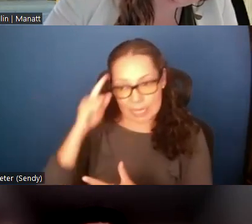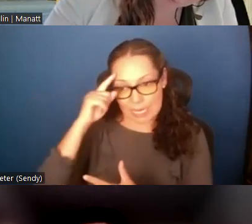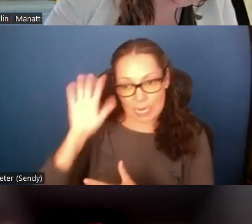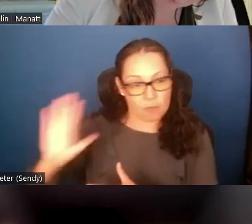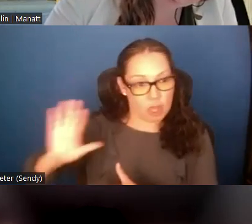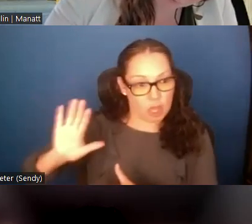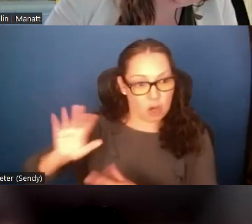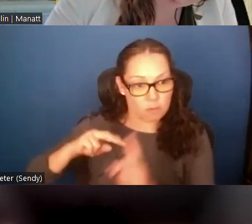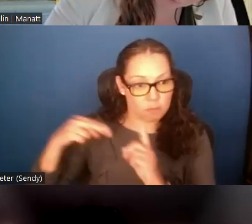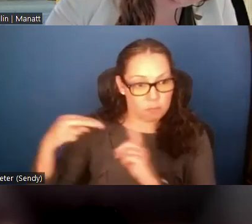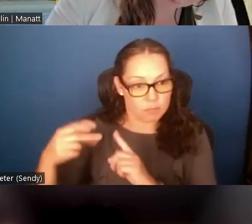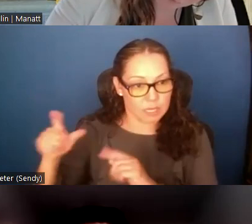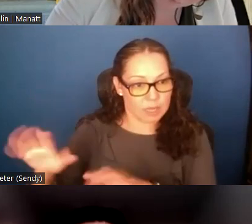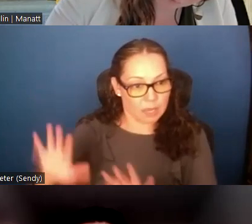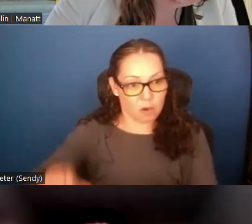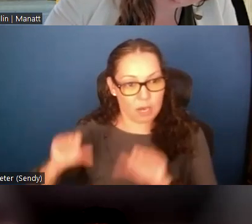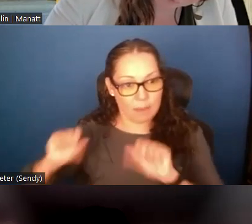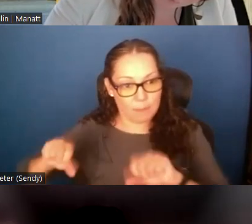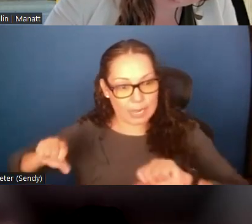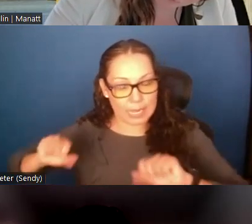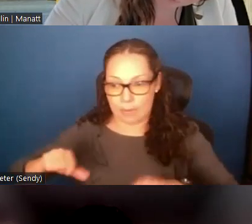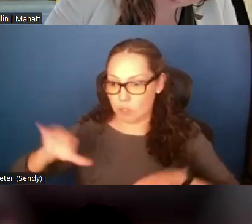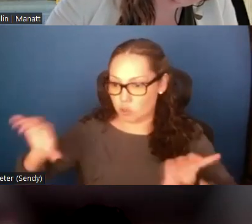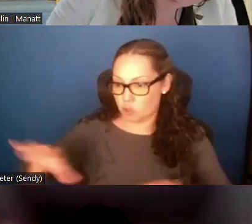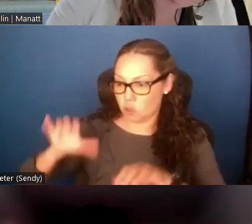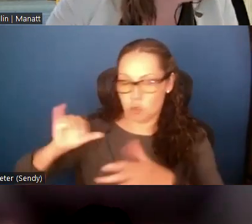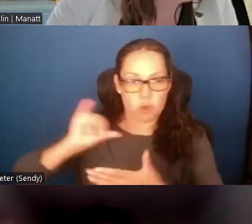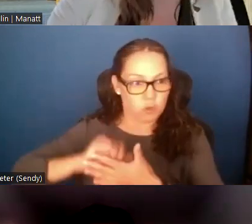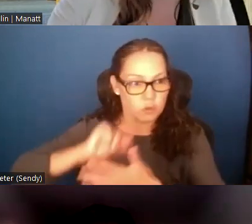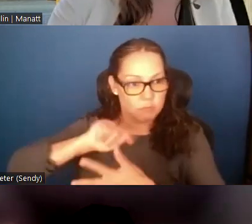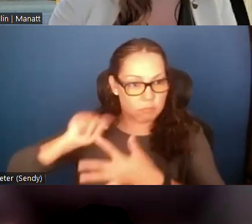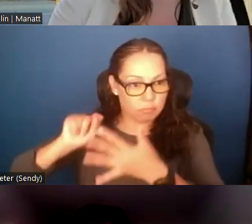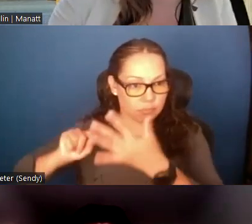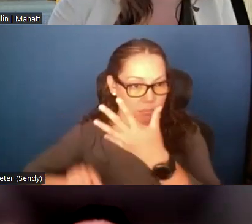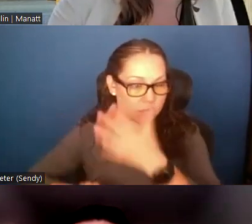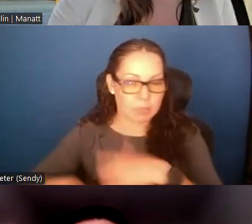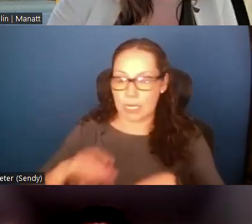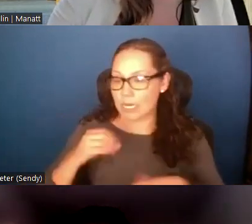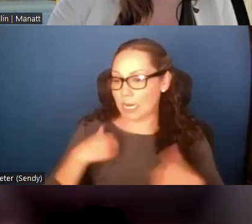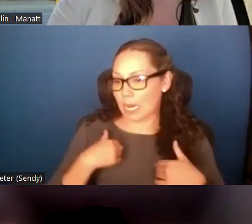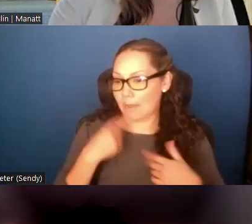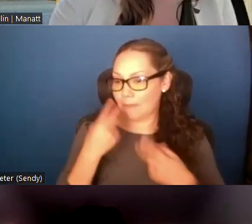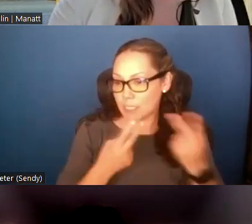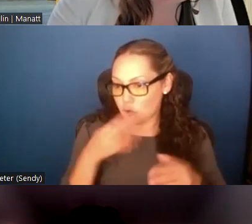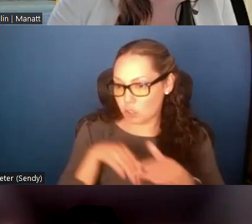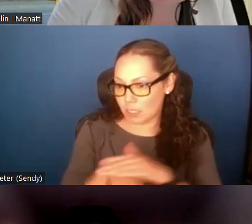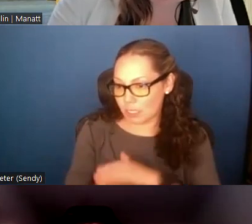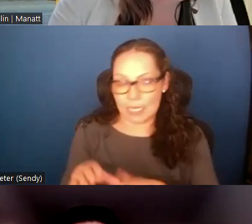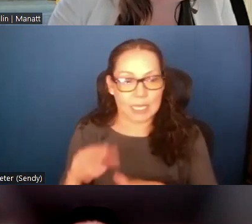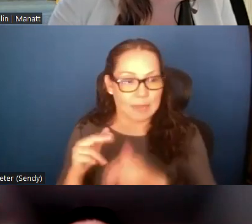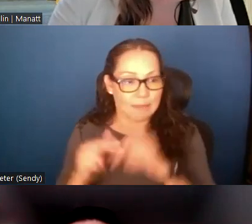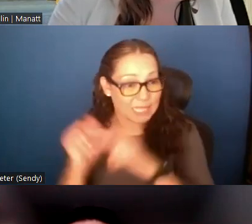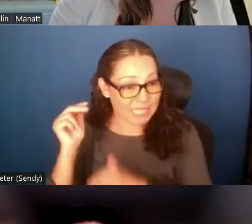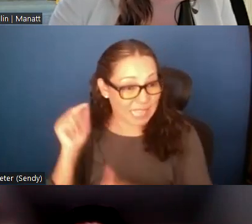to follow all of these things which allow visitors to be in the facility. And it can get very difficult